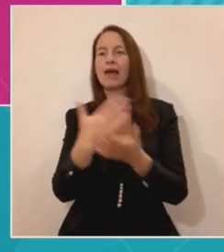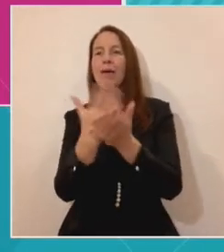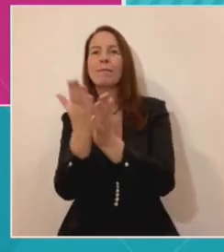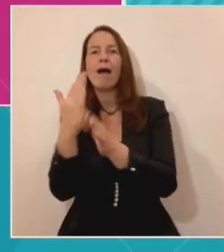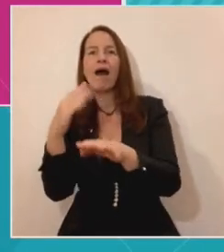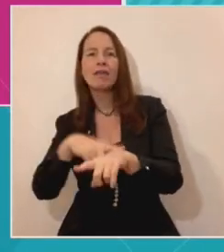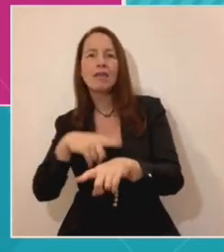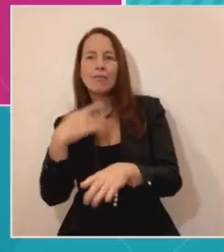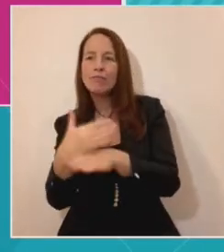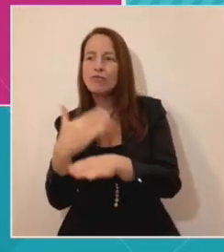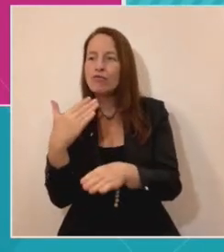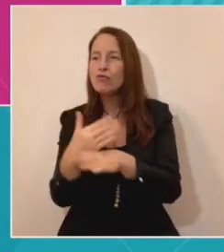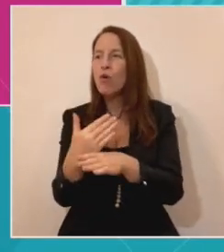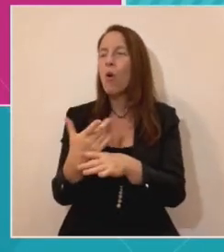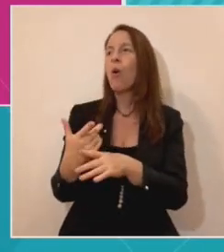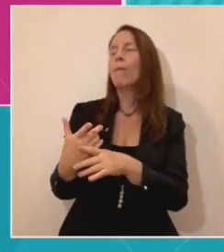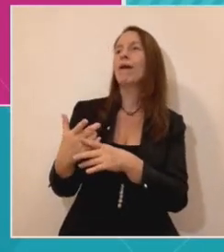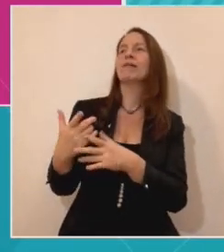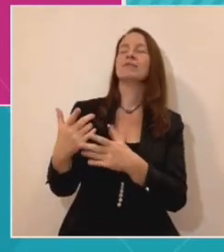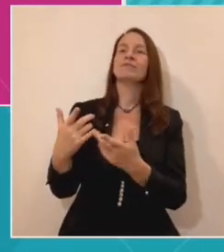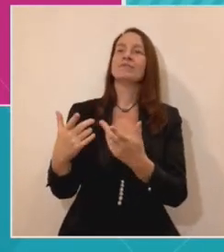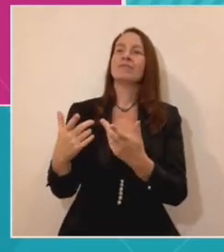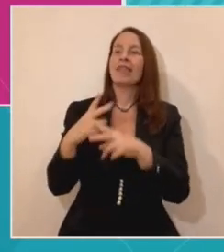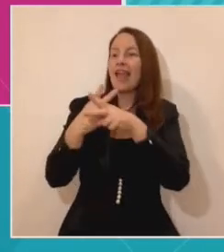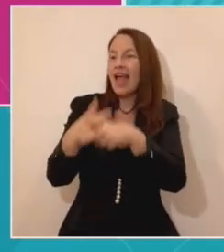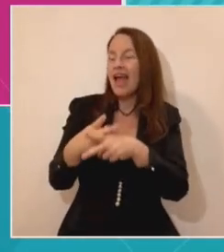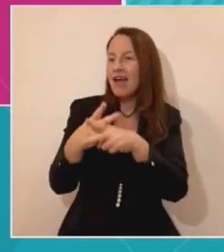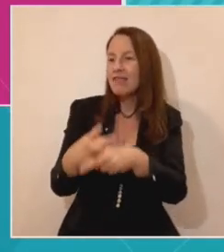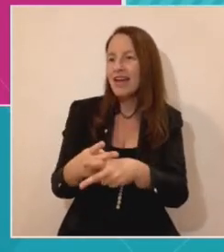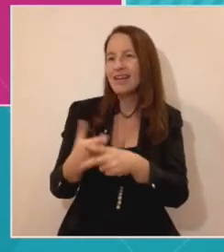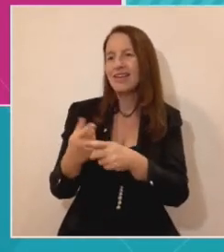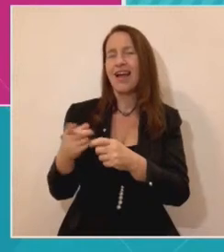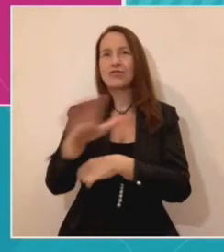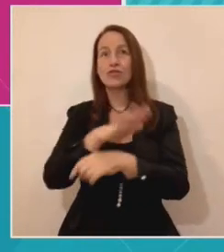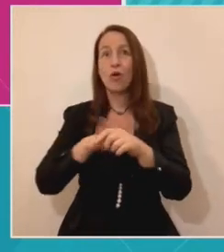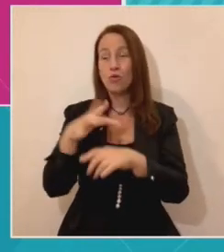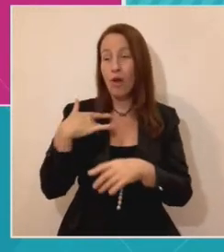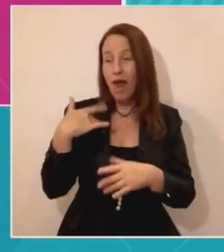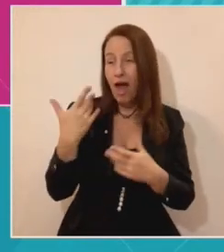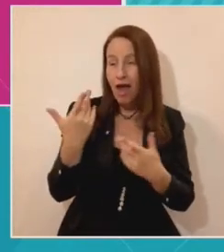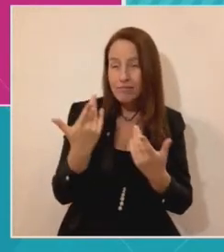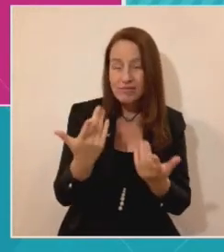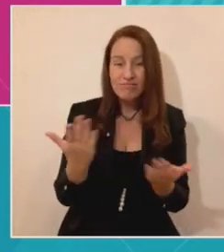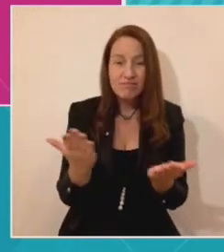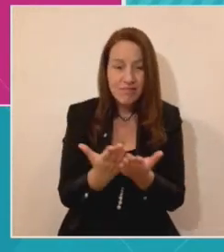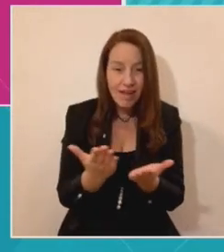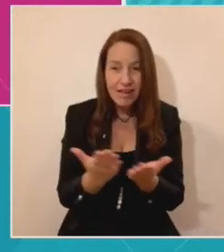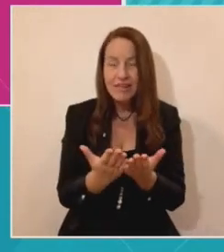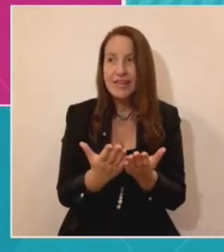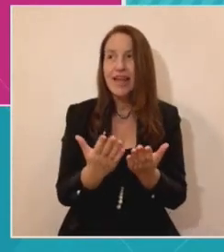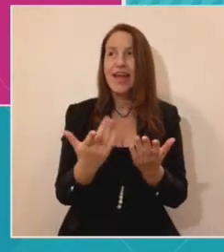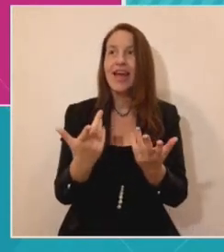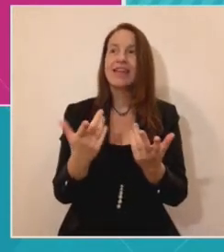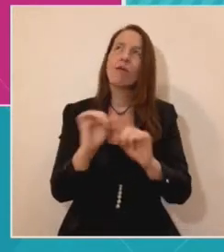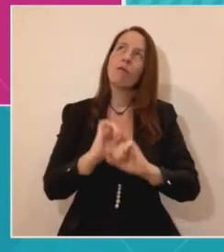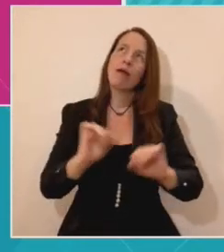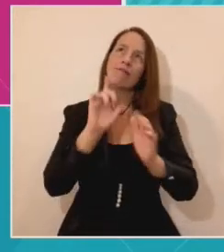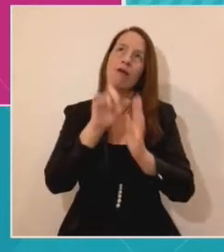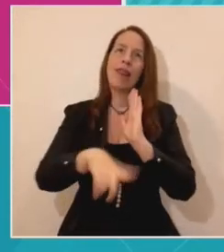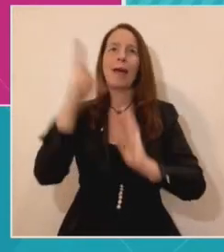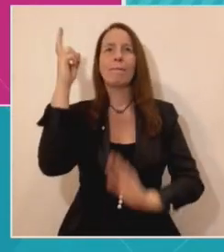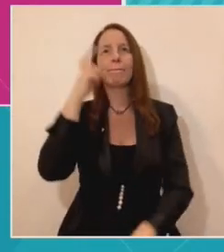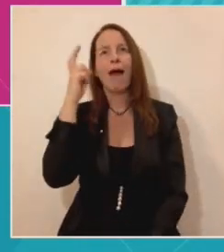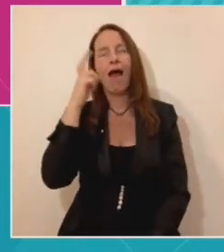commitments, social lives and studies, the everyday commutes for some, waiting on those cold platforms for delayed trains and buses,